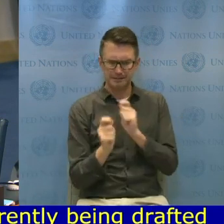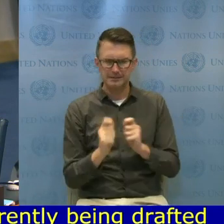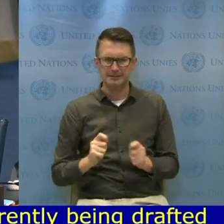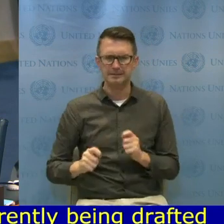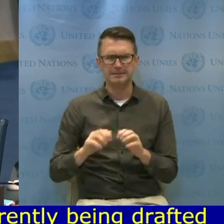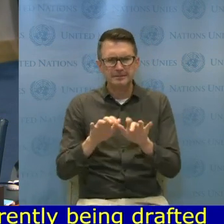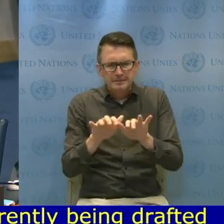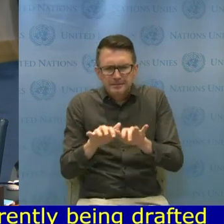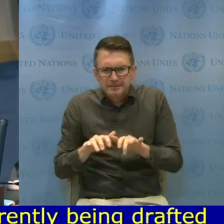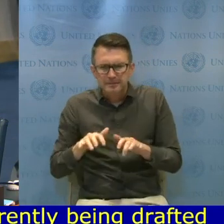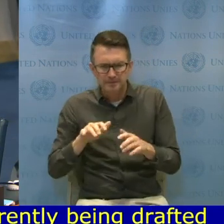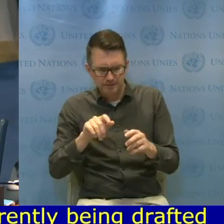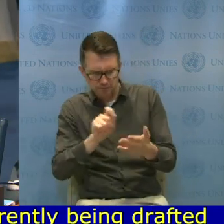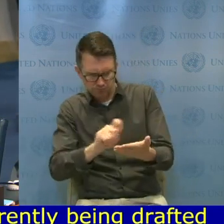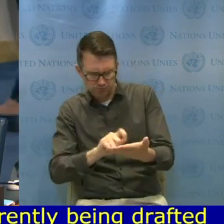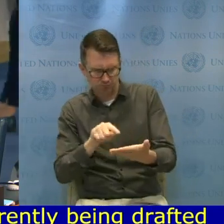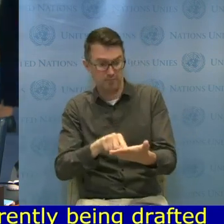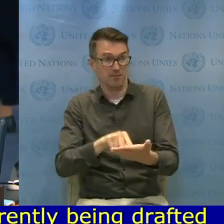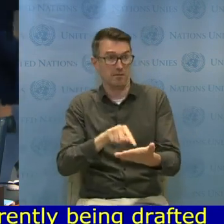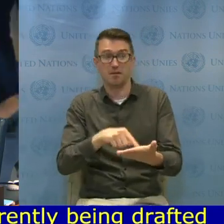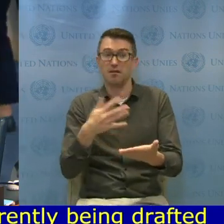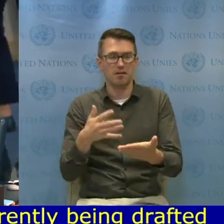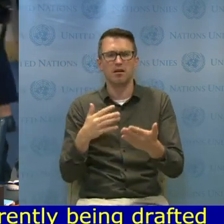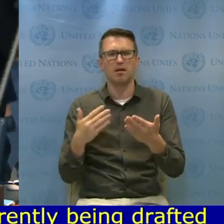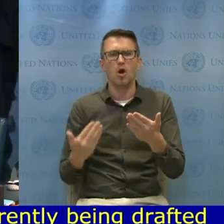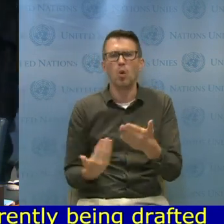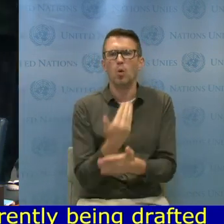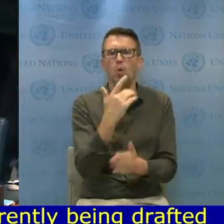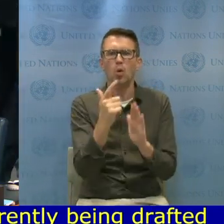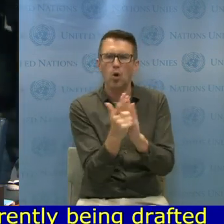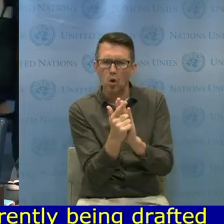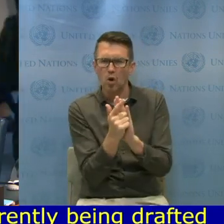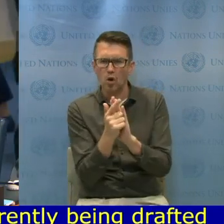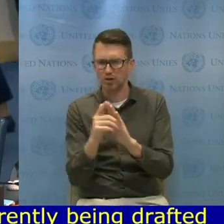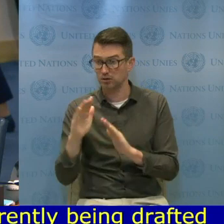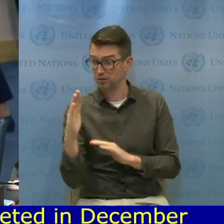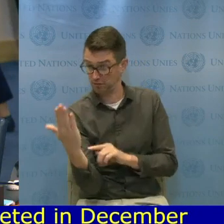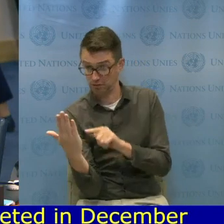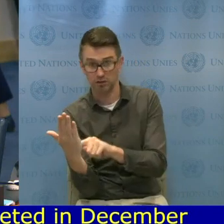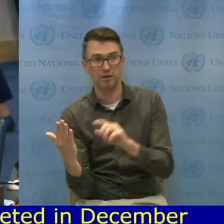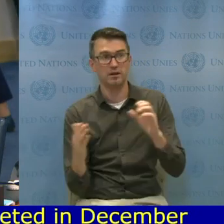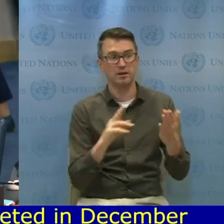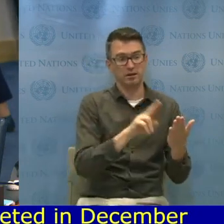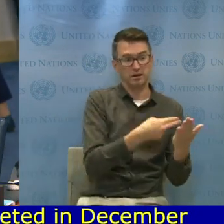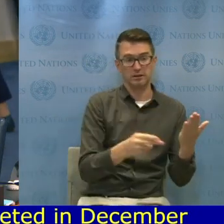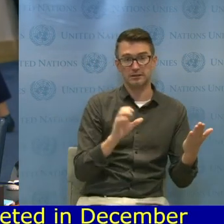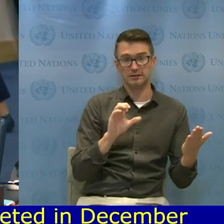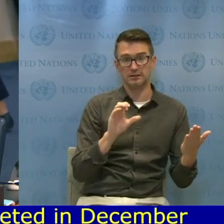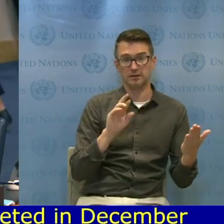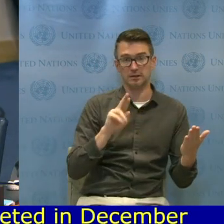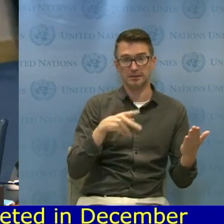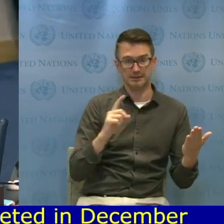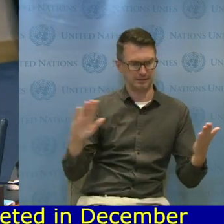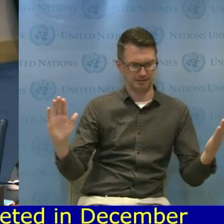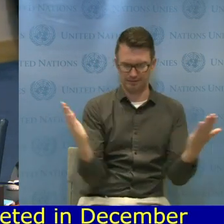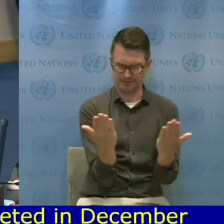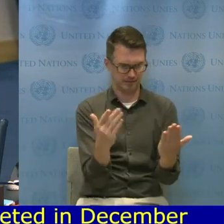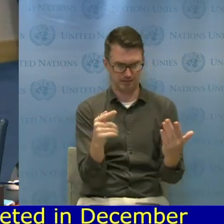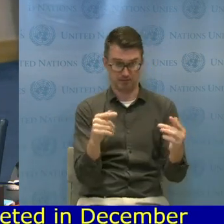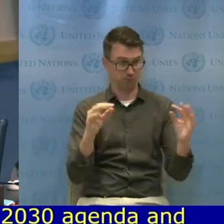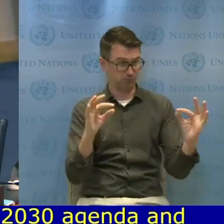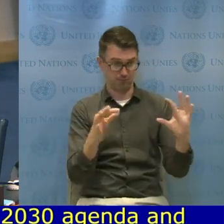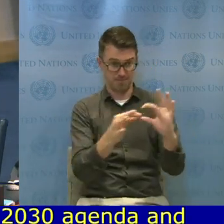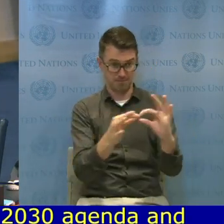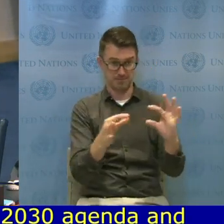will complement the Myanmar Sustainable Development Plan. The master plan envisions to significantly